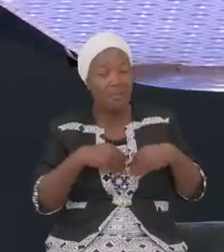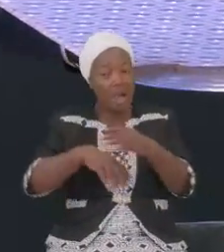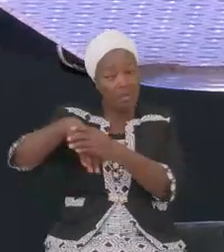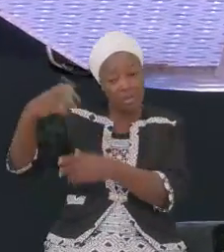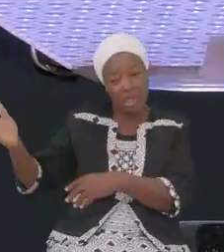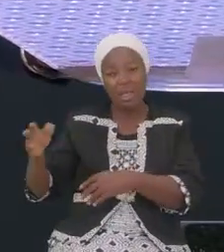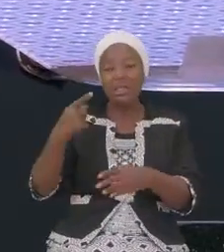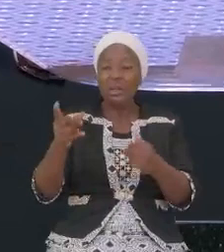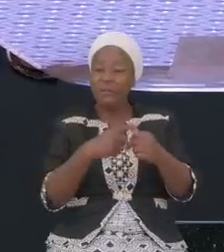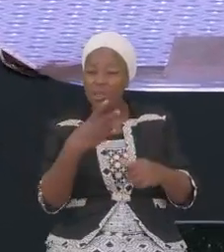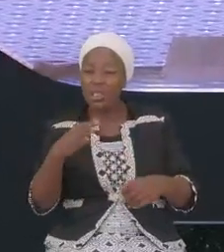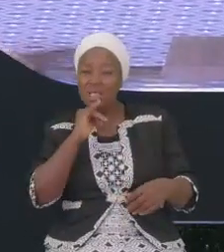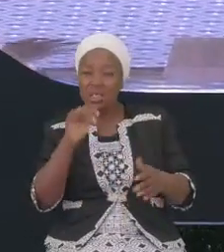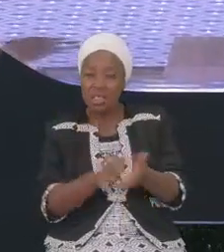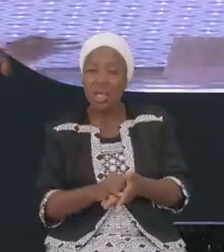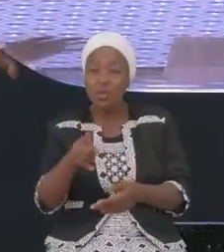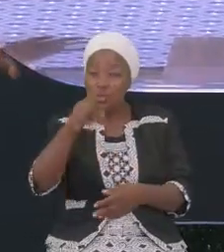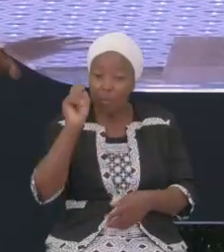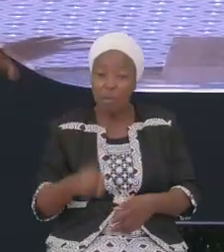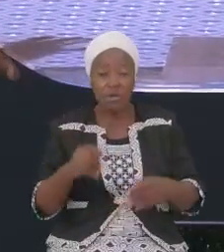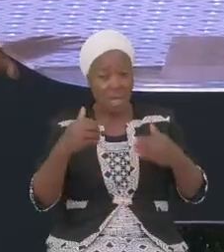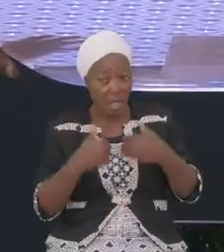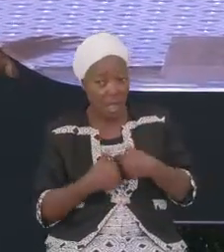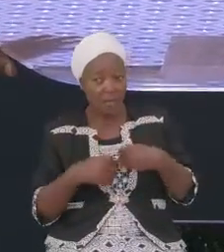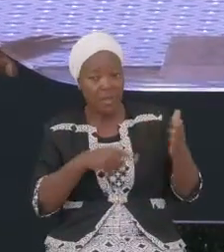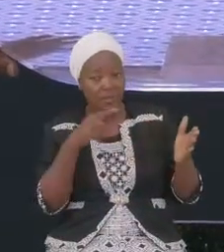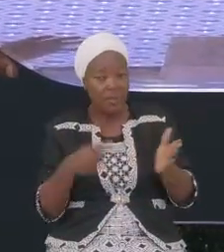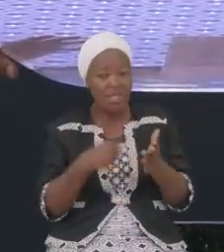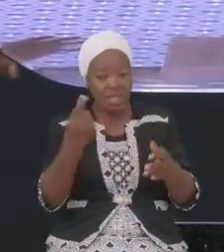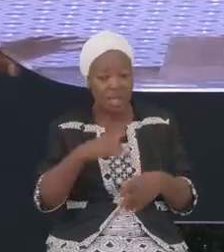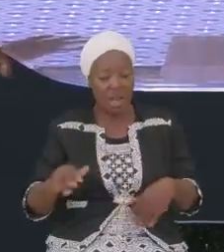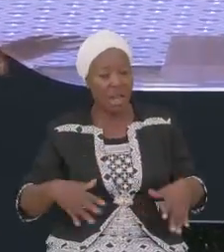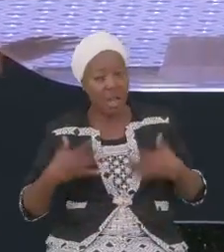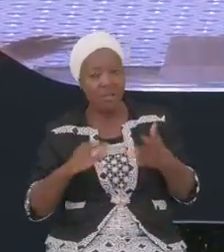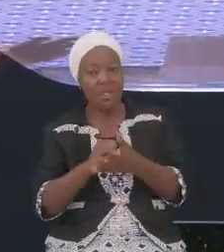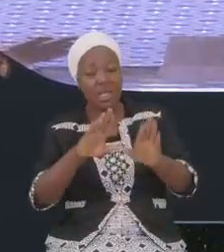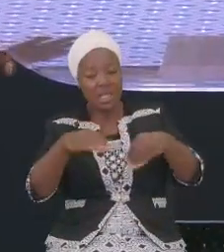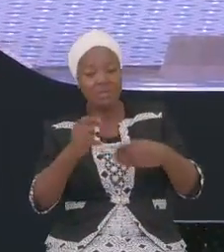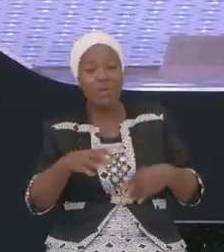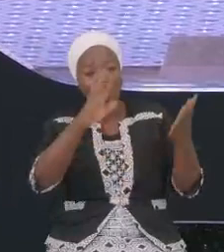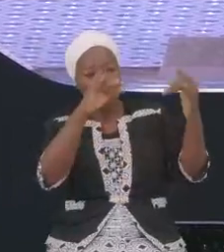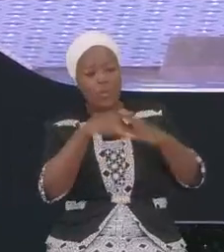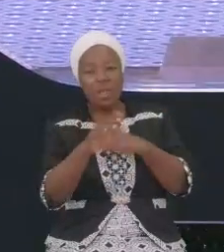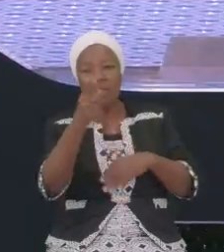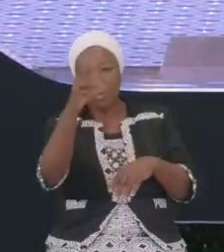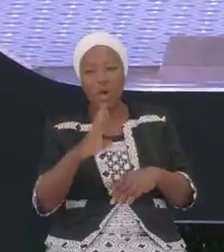the first thing is that you must have this eternal life that gives you hope in God. And it is God who